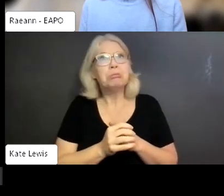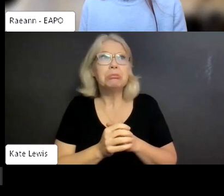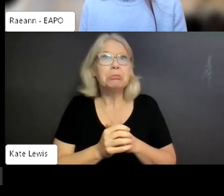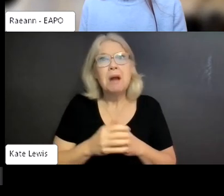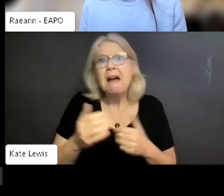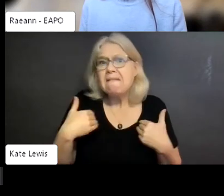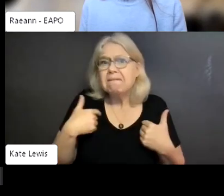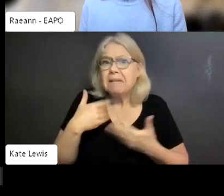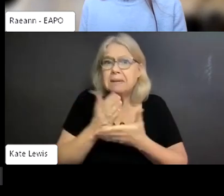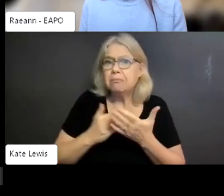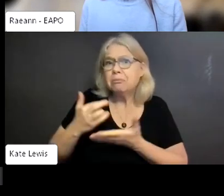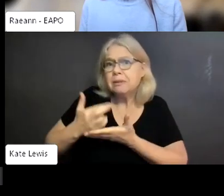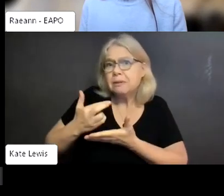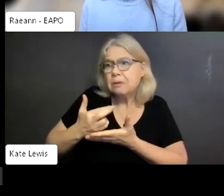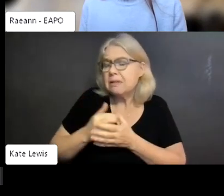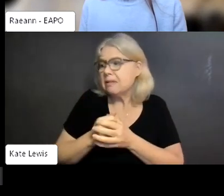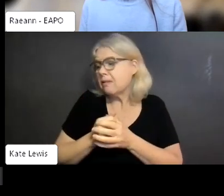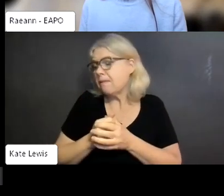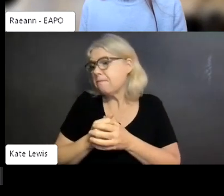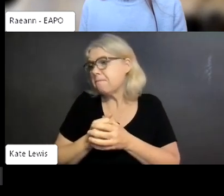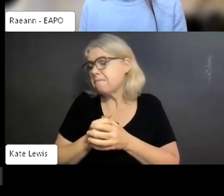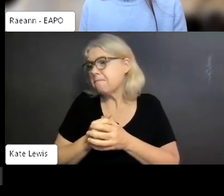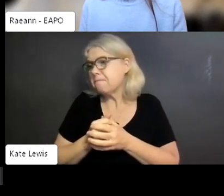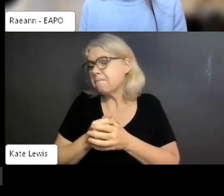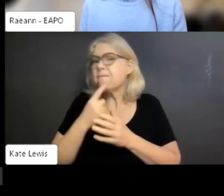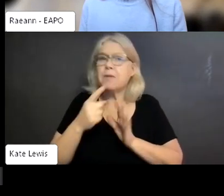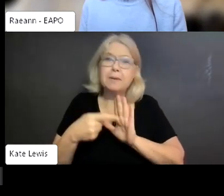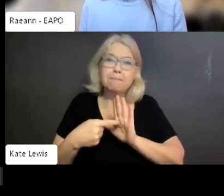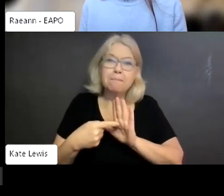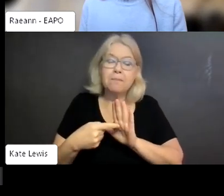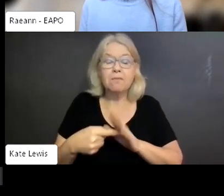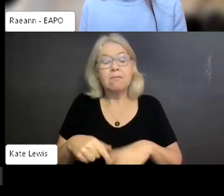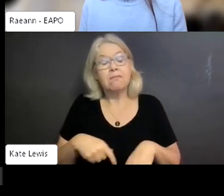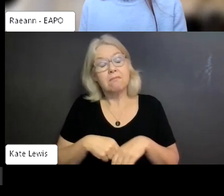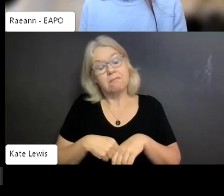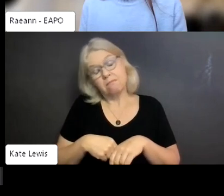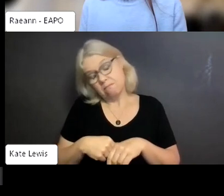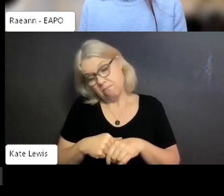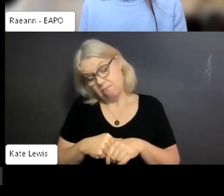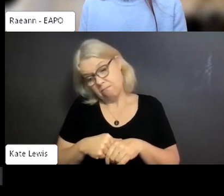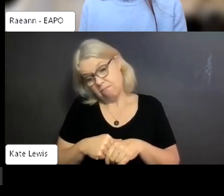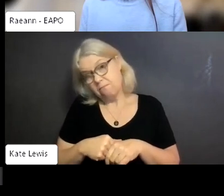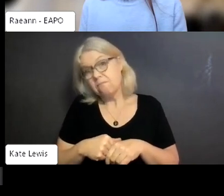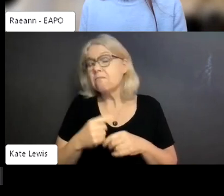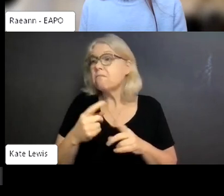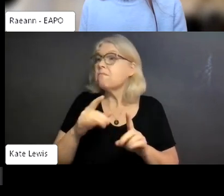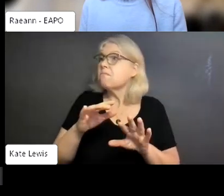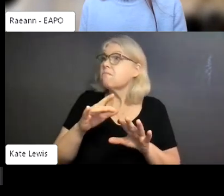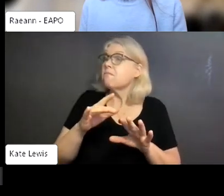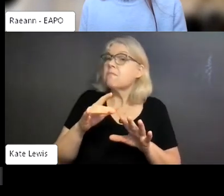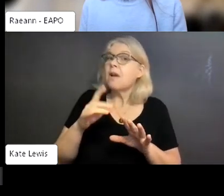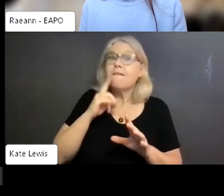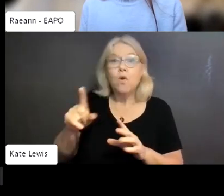covered on our website as well. So we have a resource that talks about like care planning and will planning